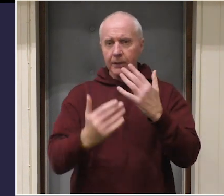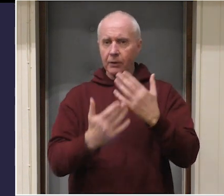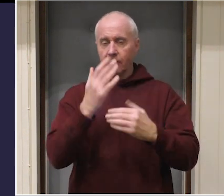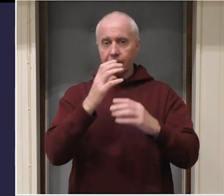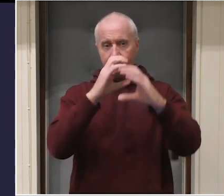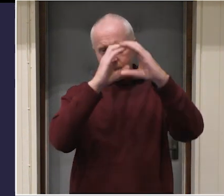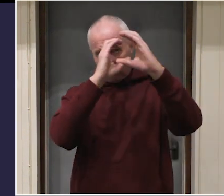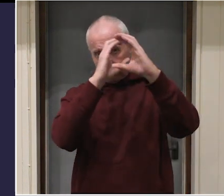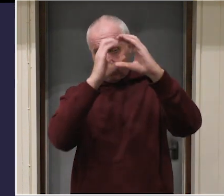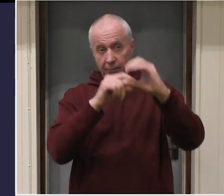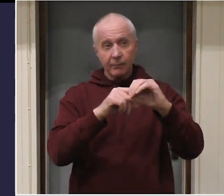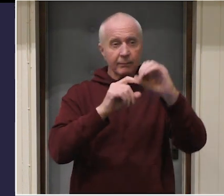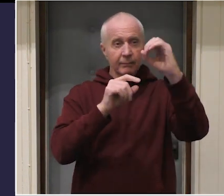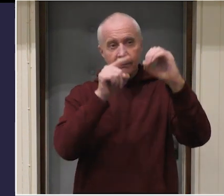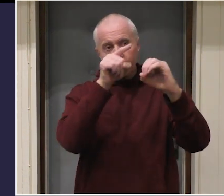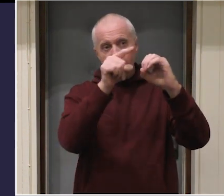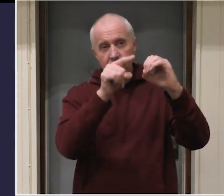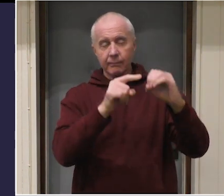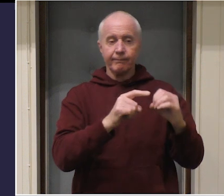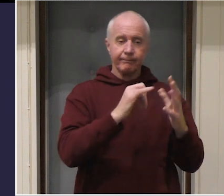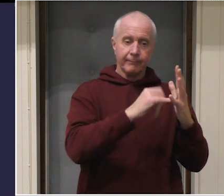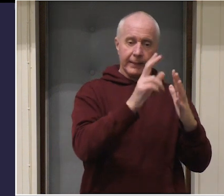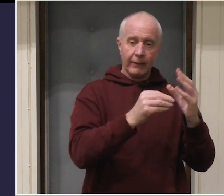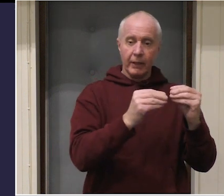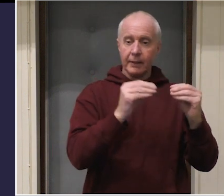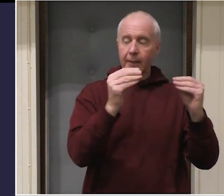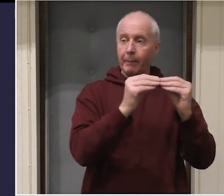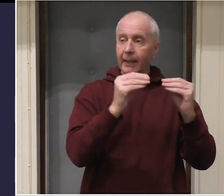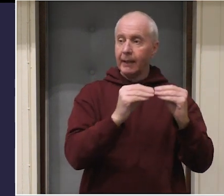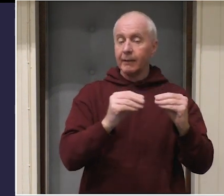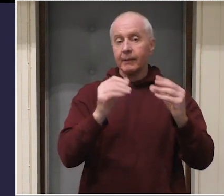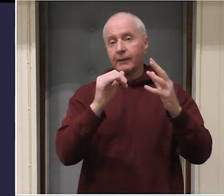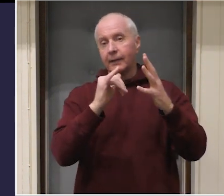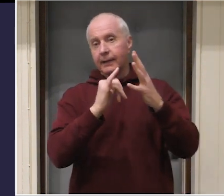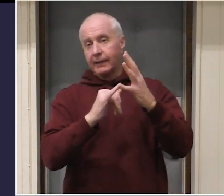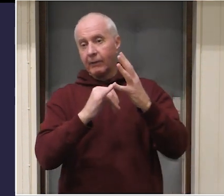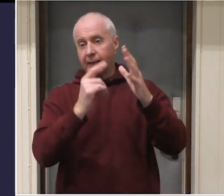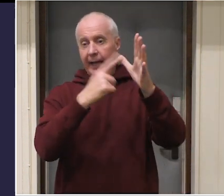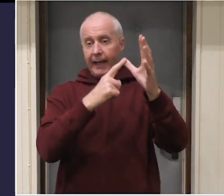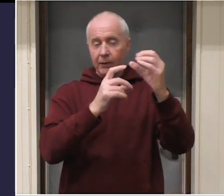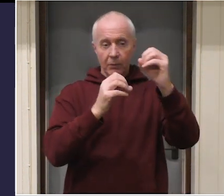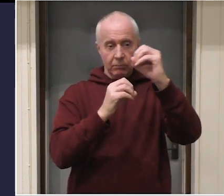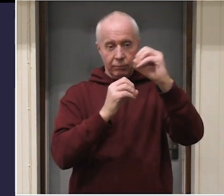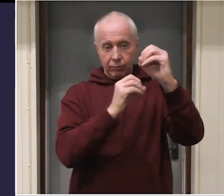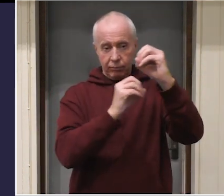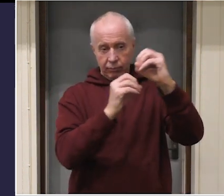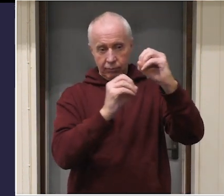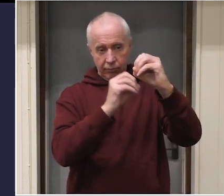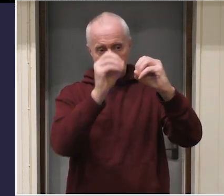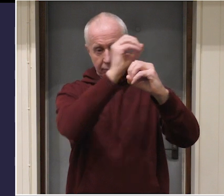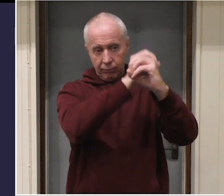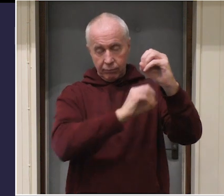Sirius, noticed that little thing down there, that is Sirius B. That is what is causing Sirius A to wobble. And Sirius